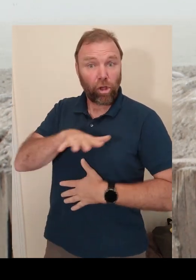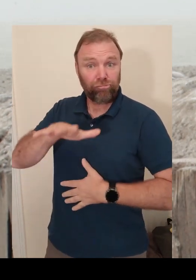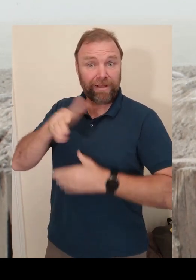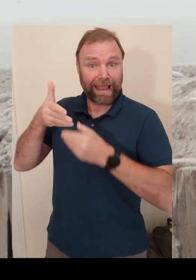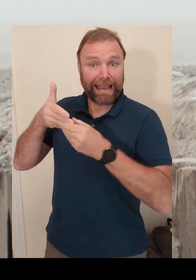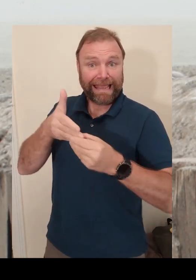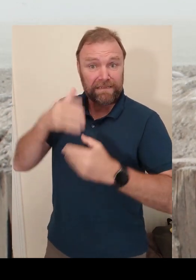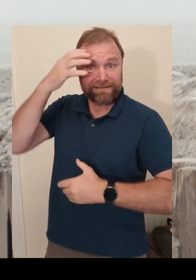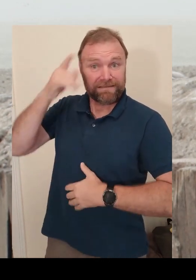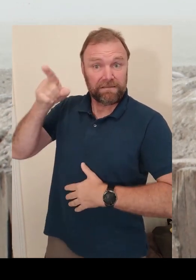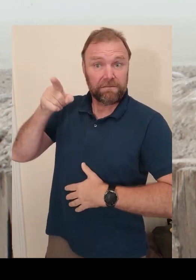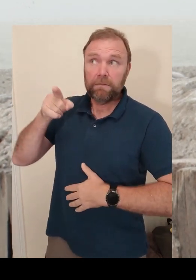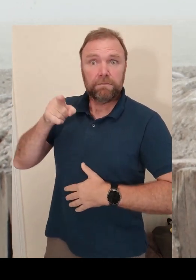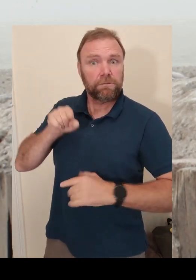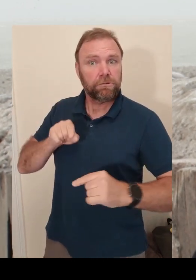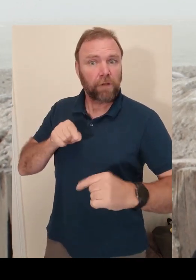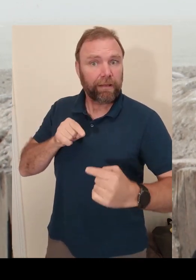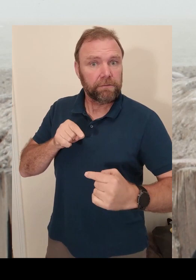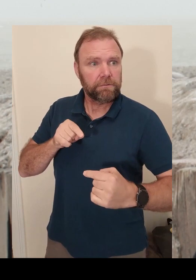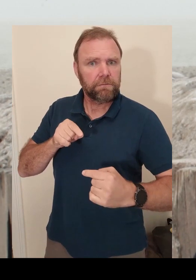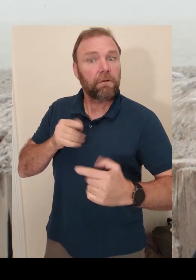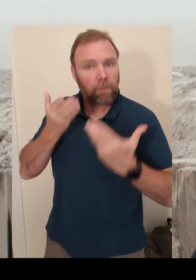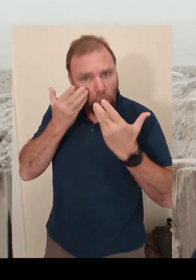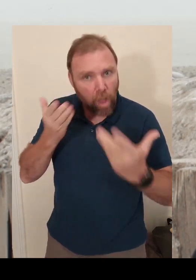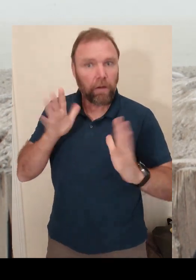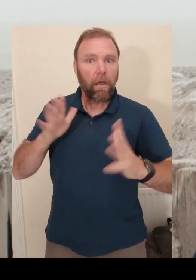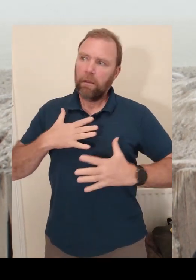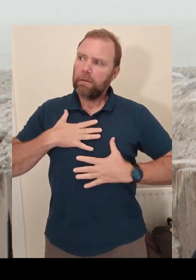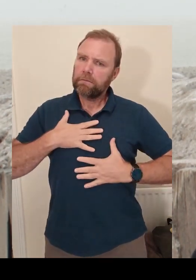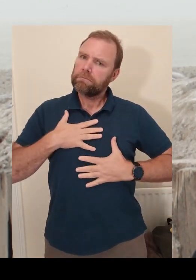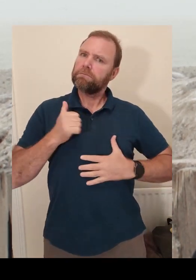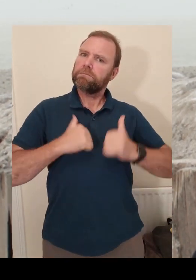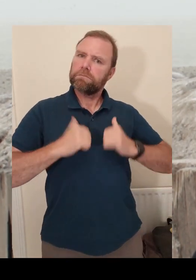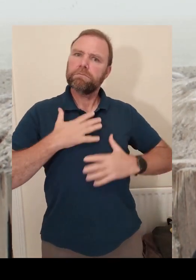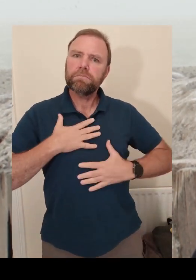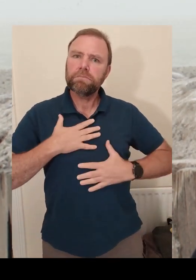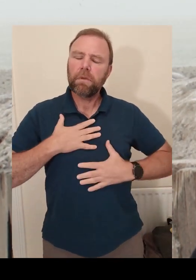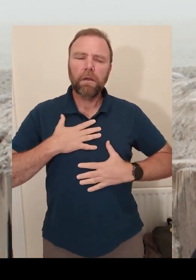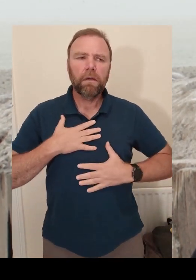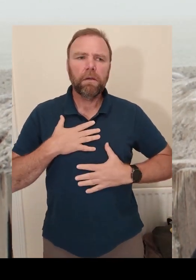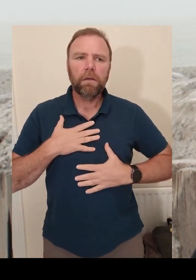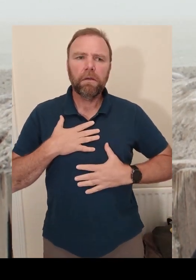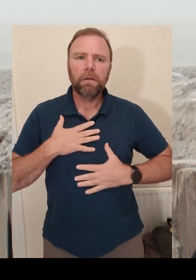leaders of your country is a challenge and an honour.